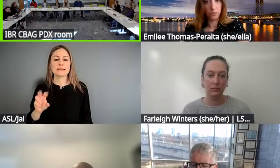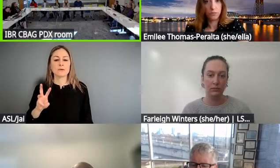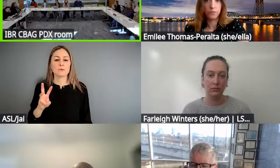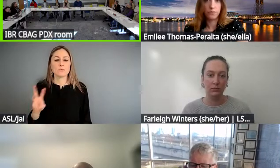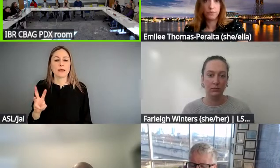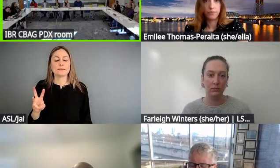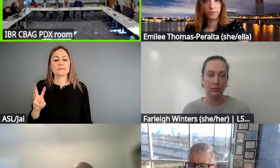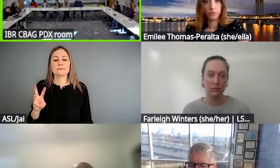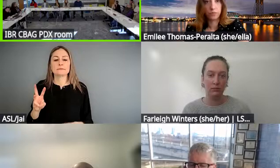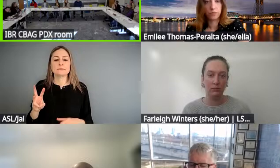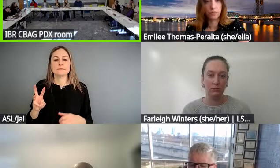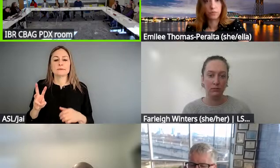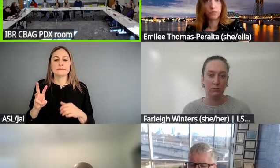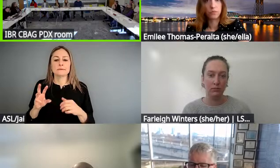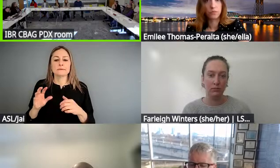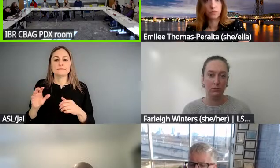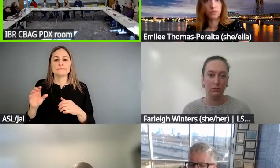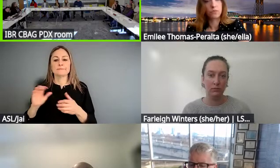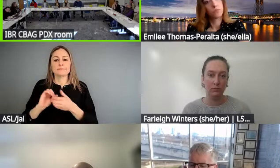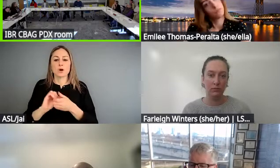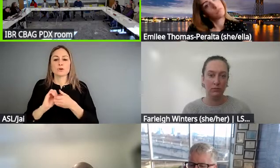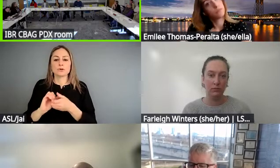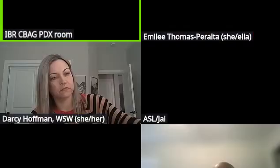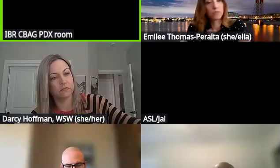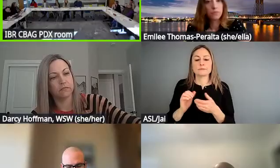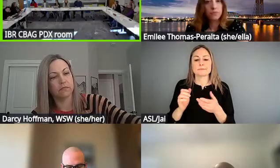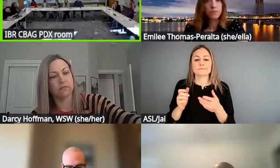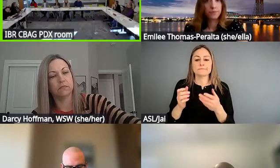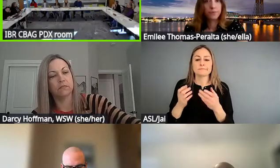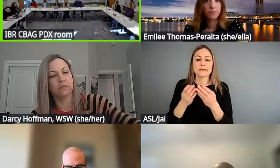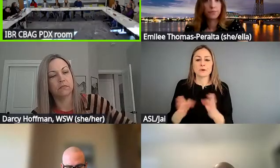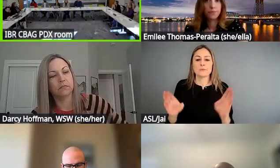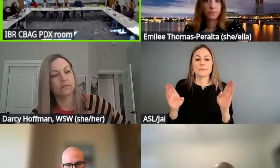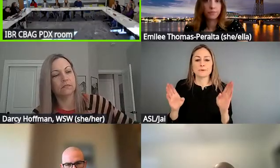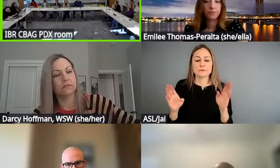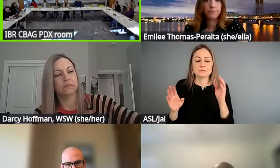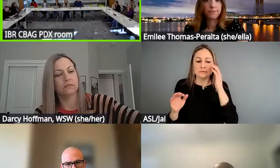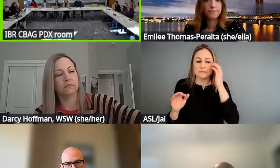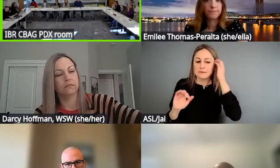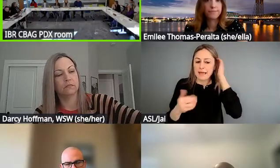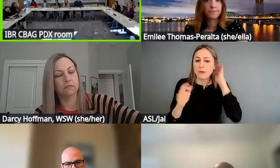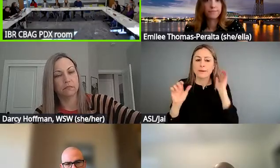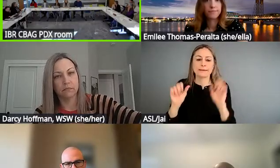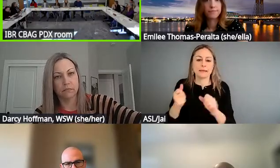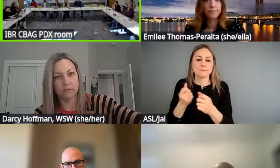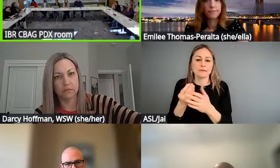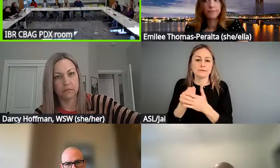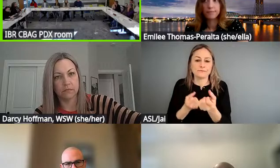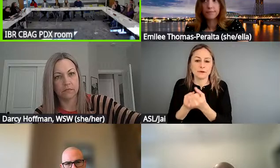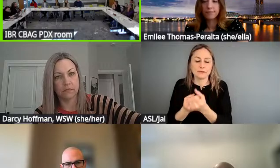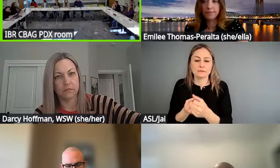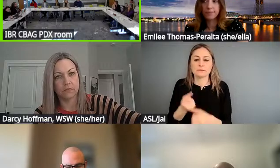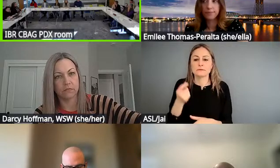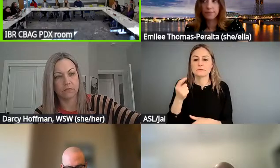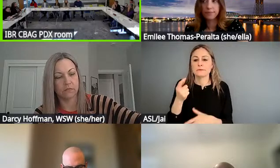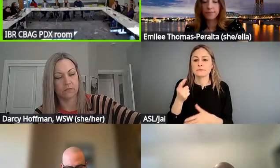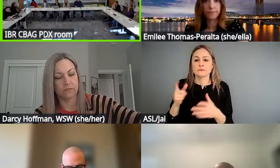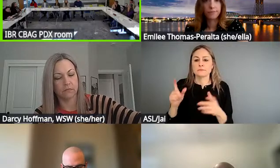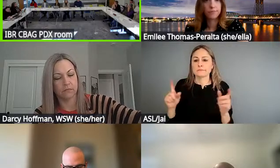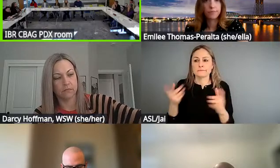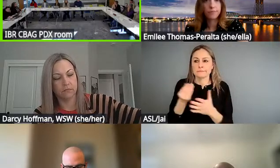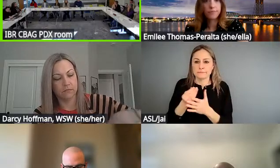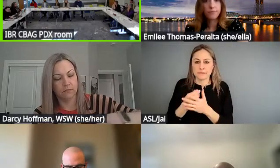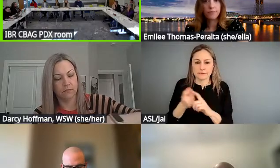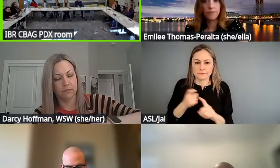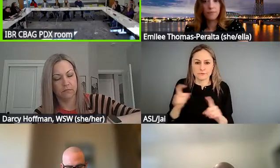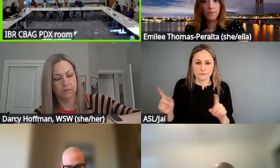to identify how transit O&M could be funded, what sources it may come from.